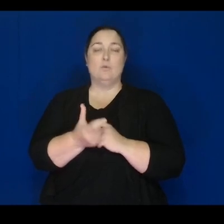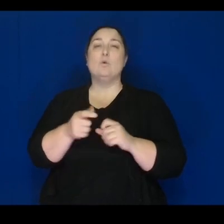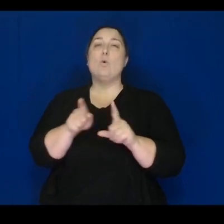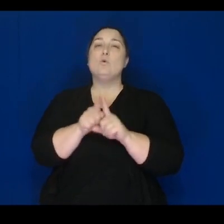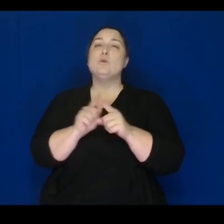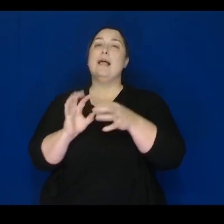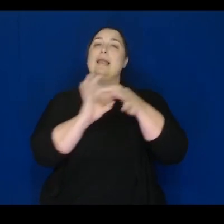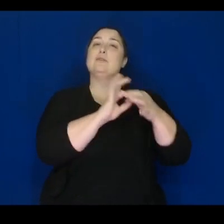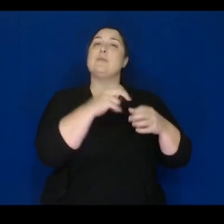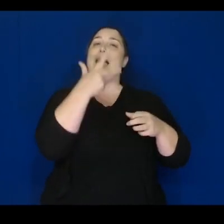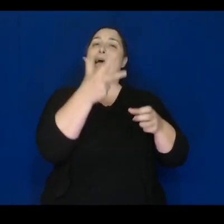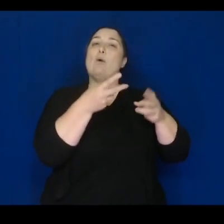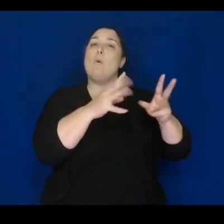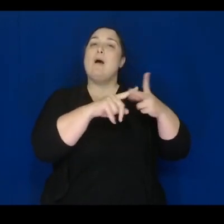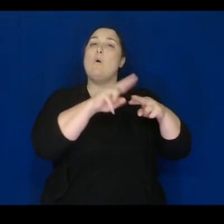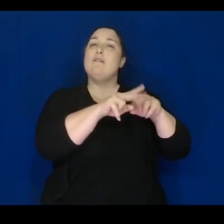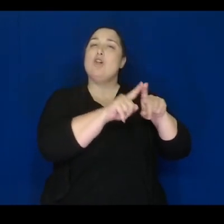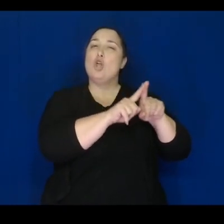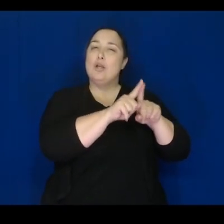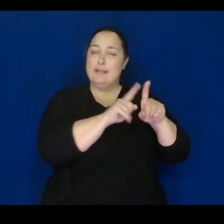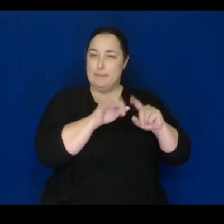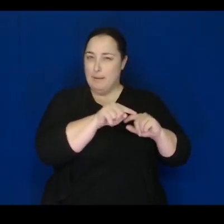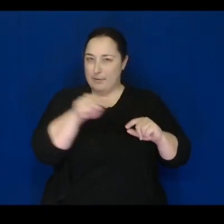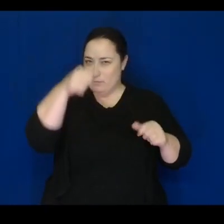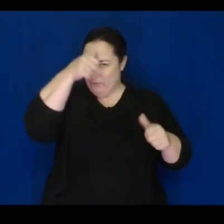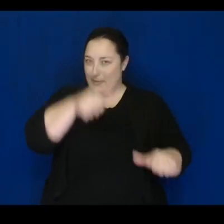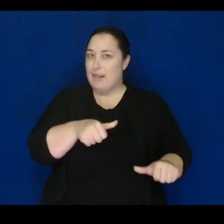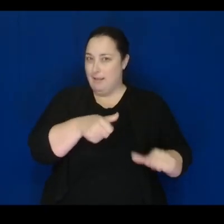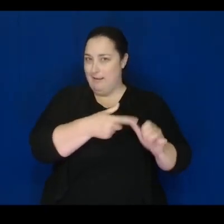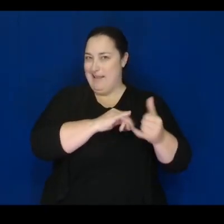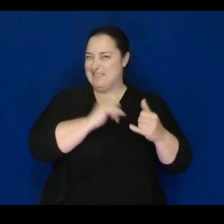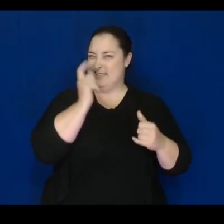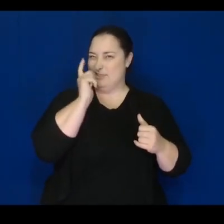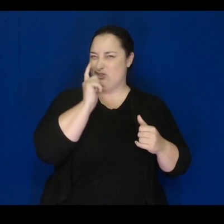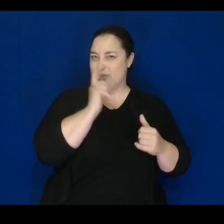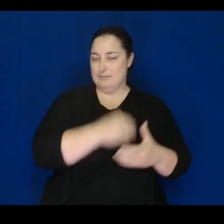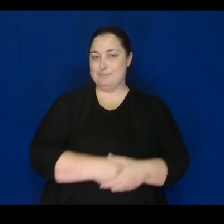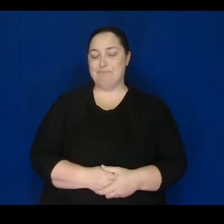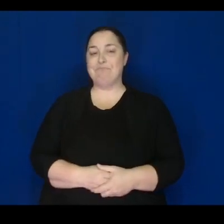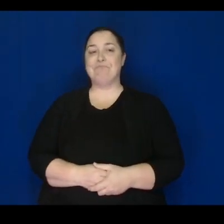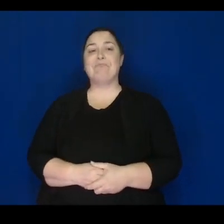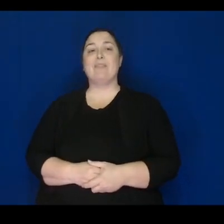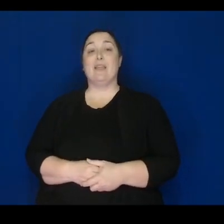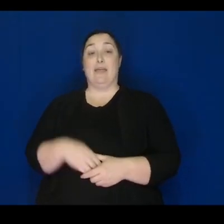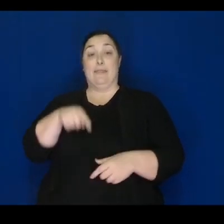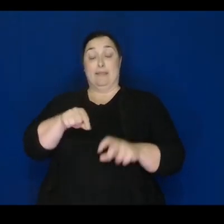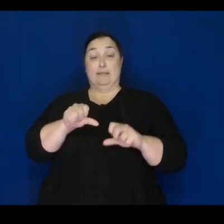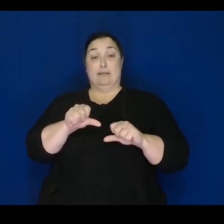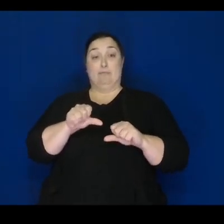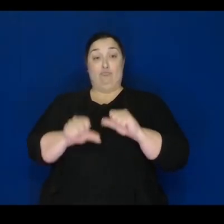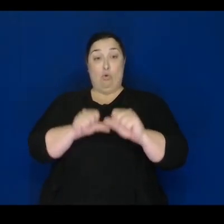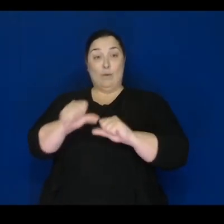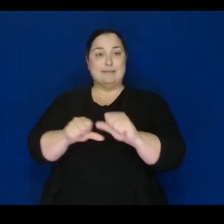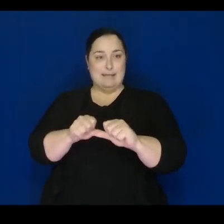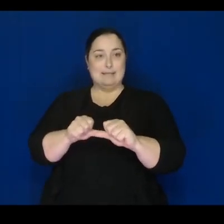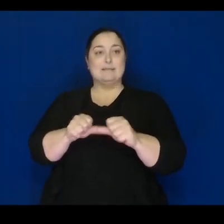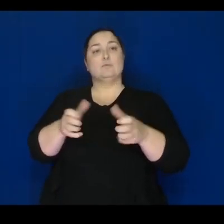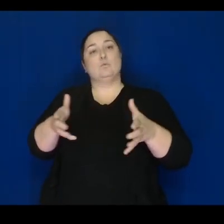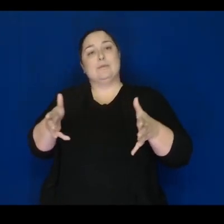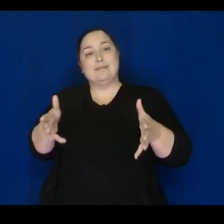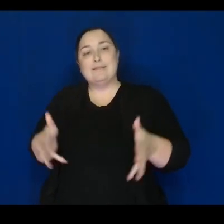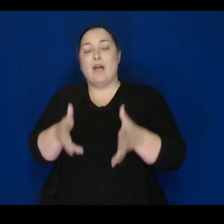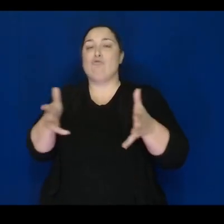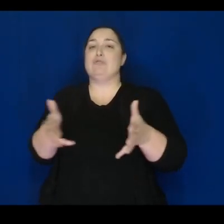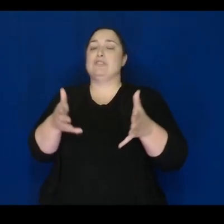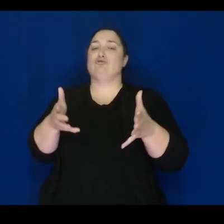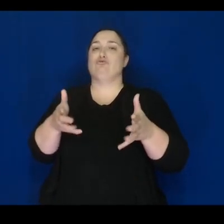learning, which you might be familiar with as well. And we really use this process, this key framework, to encourage